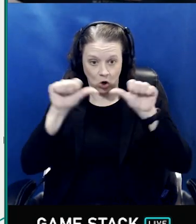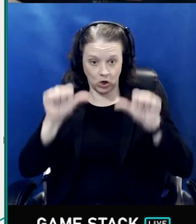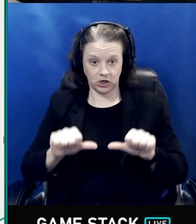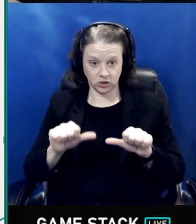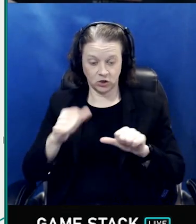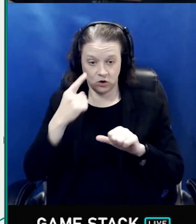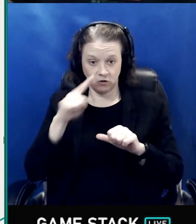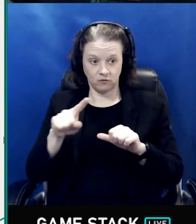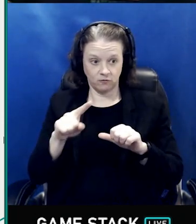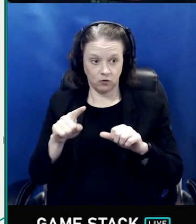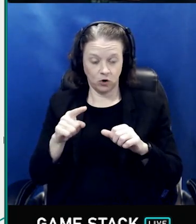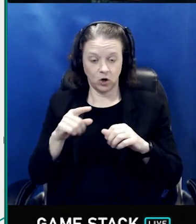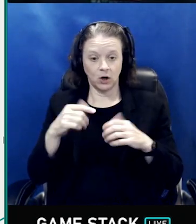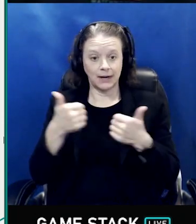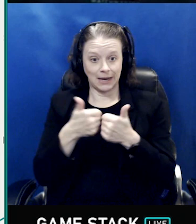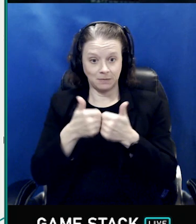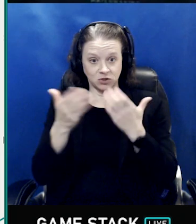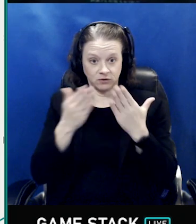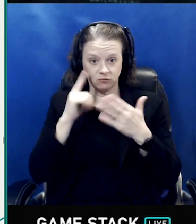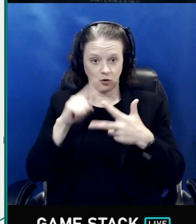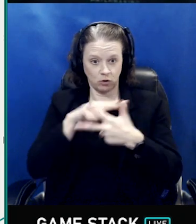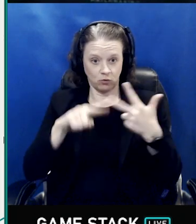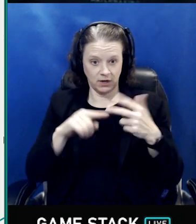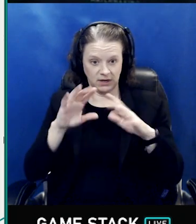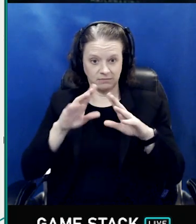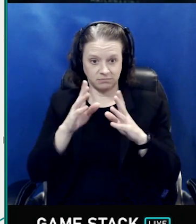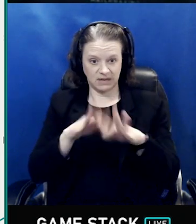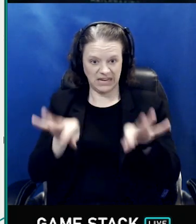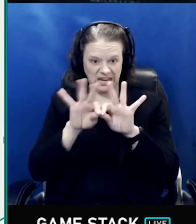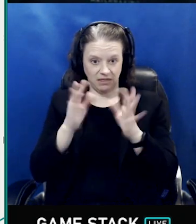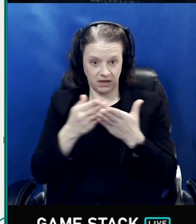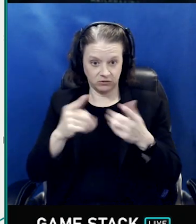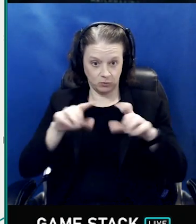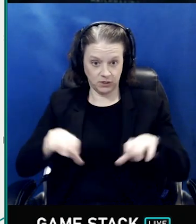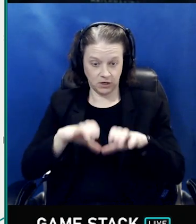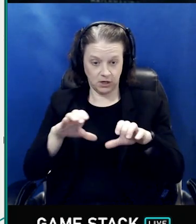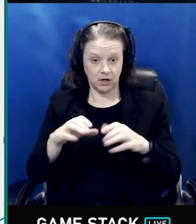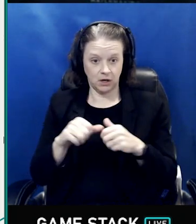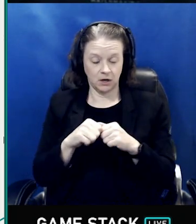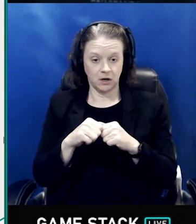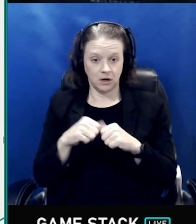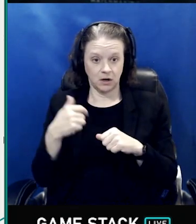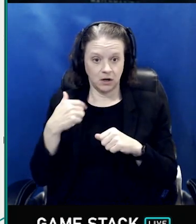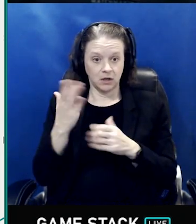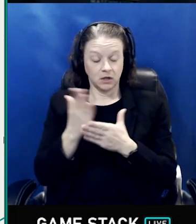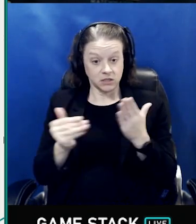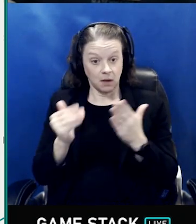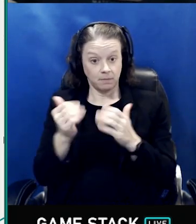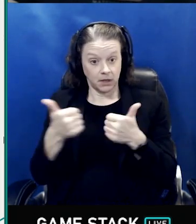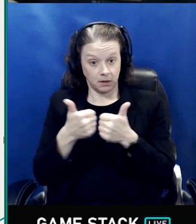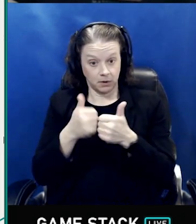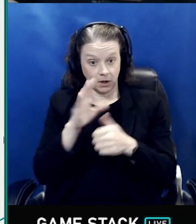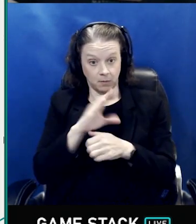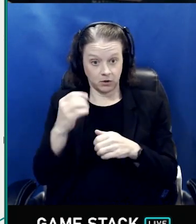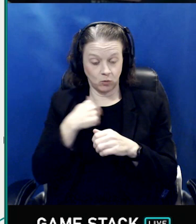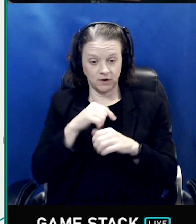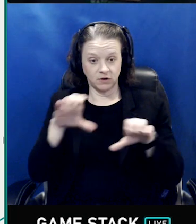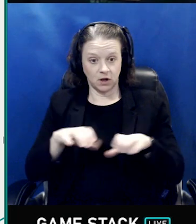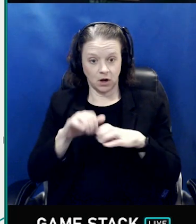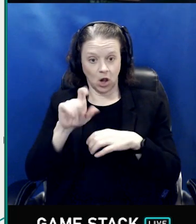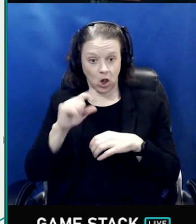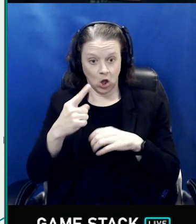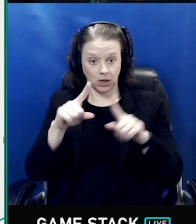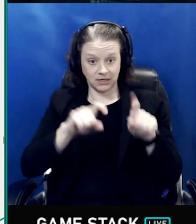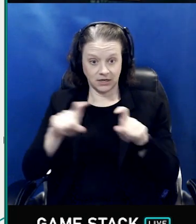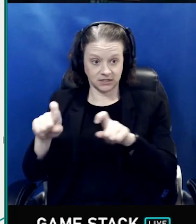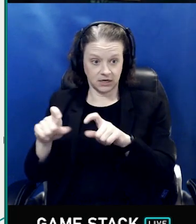was key things to be done. So in some big game companies, we've gone through load test with a real gaming workload